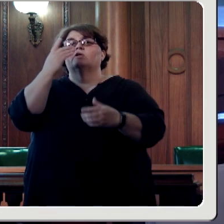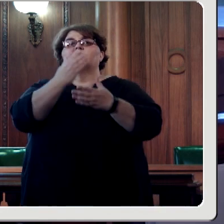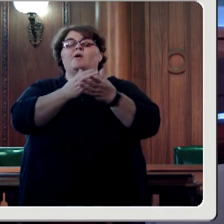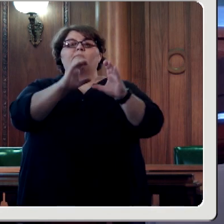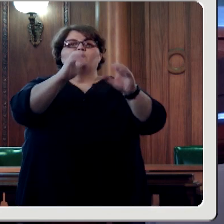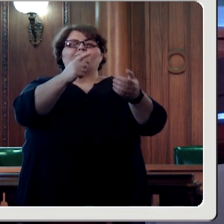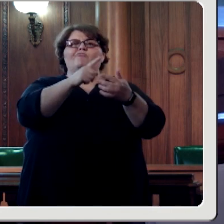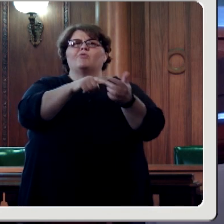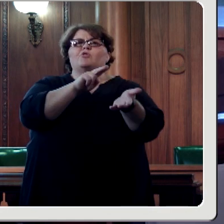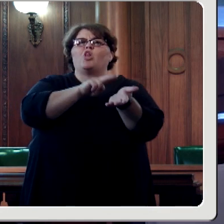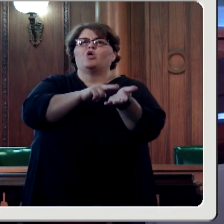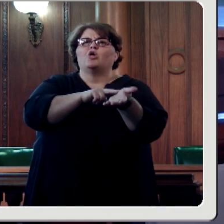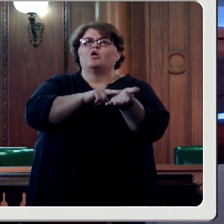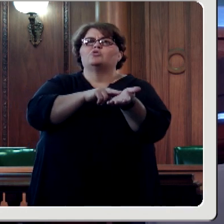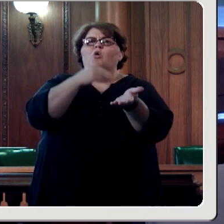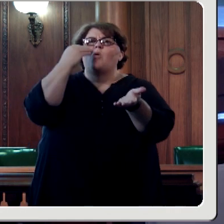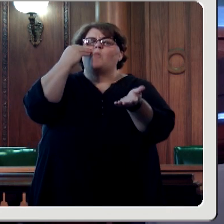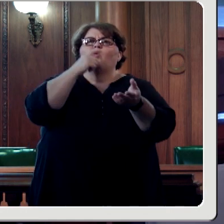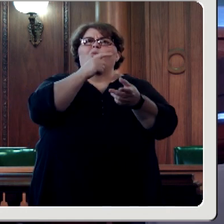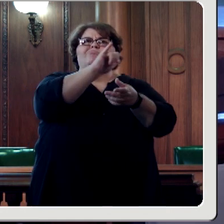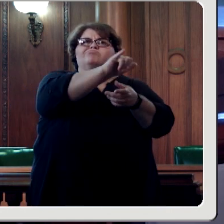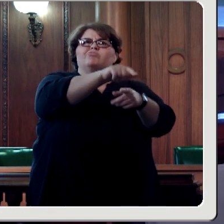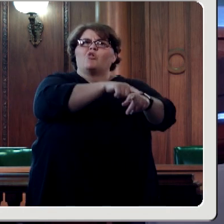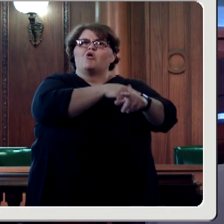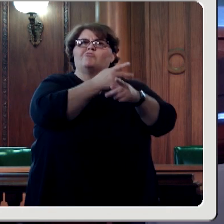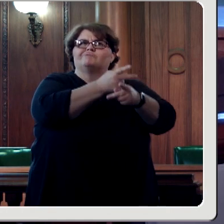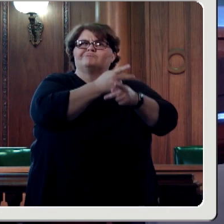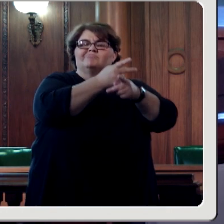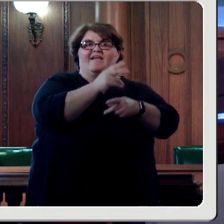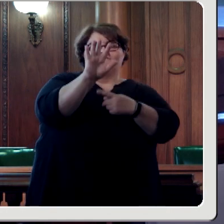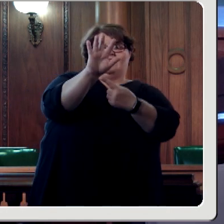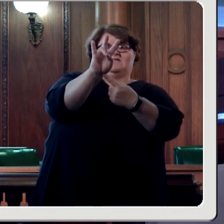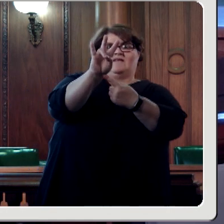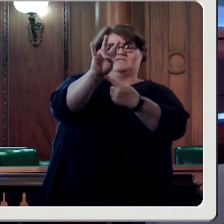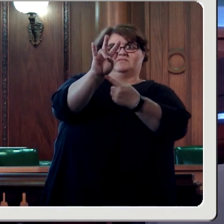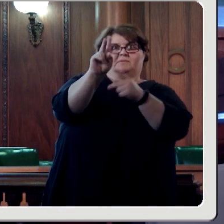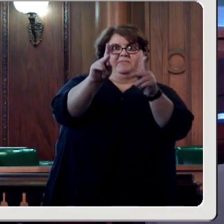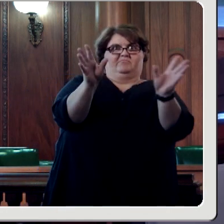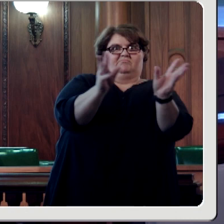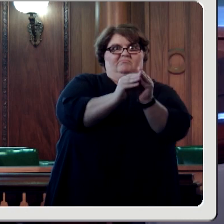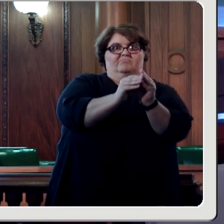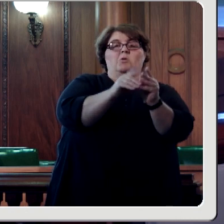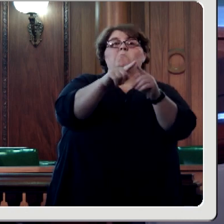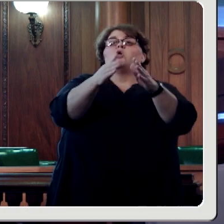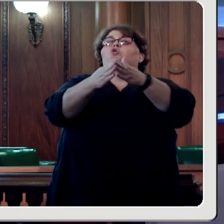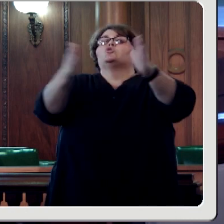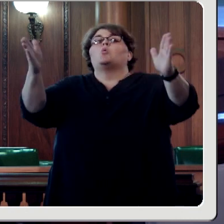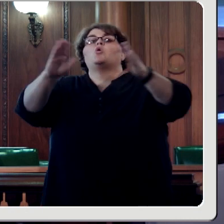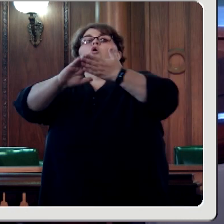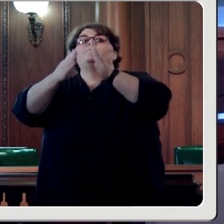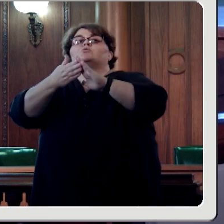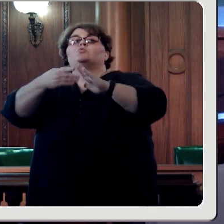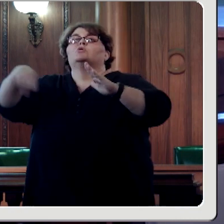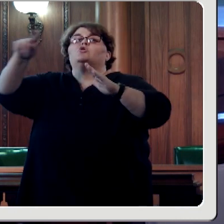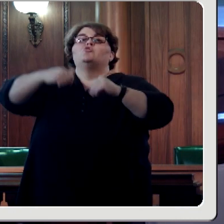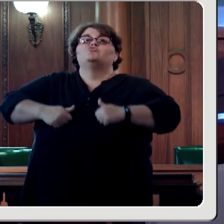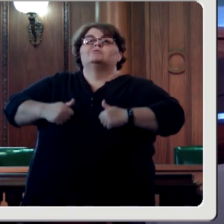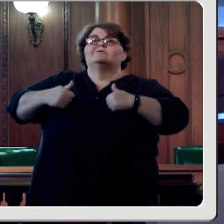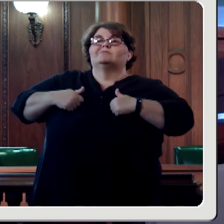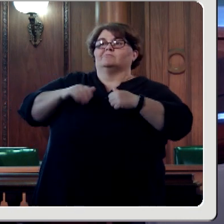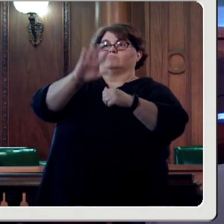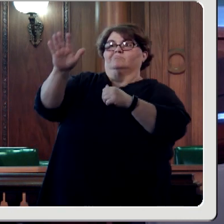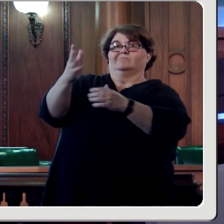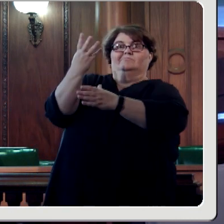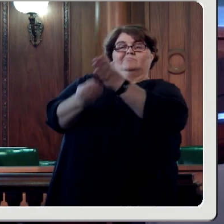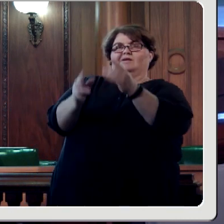Residential, 75. Senior meals continue to be delivered to our seniors in need.